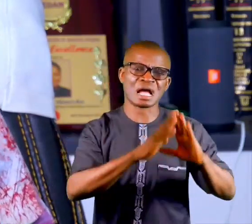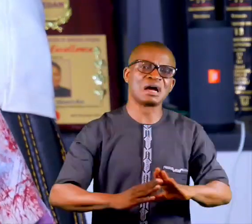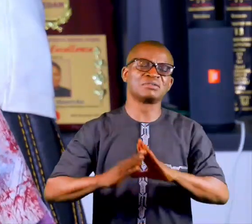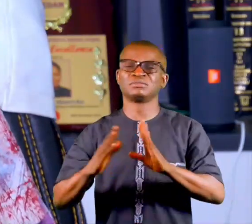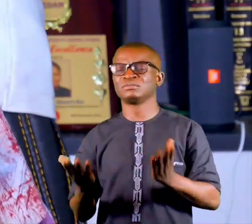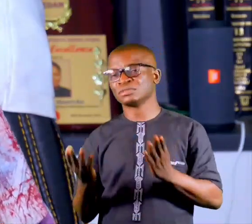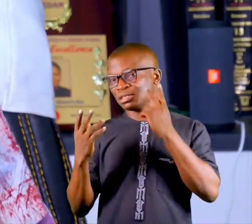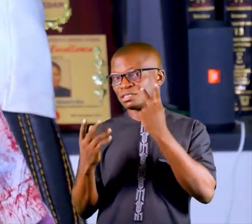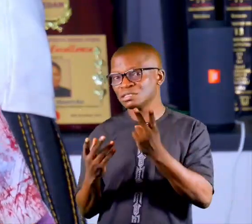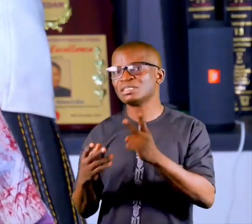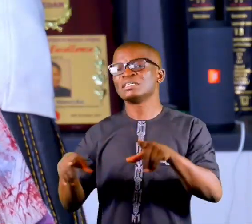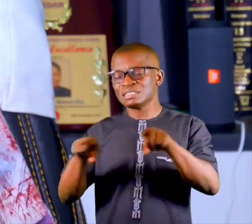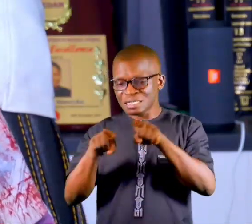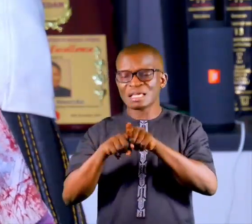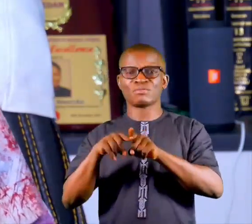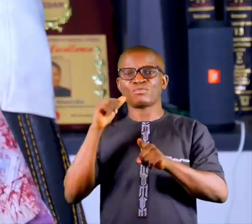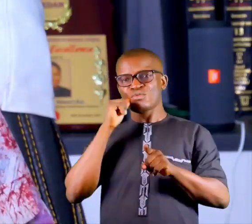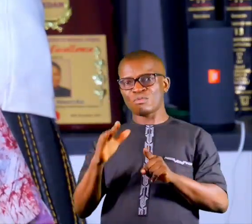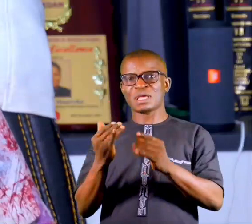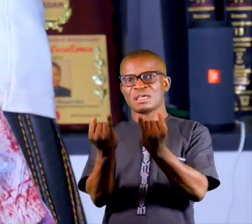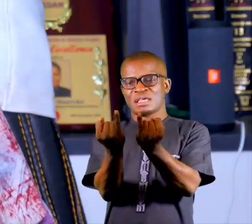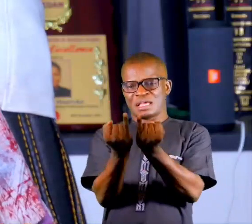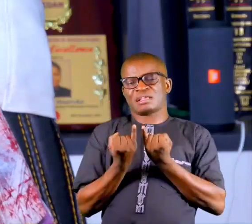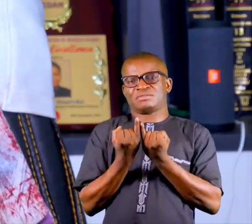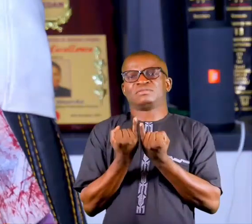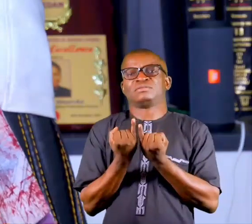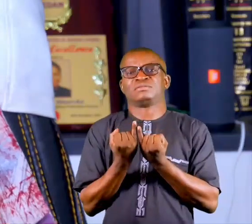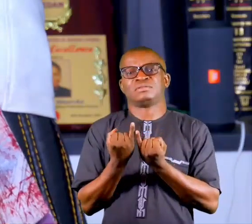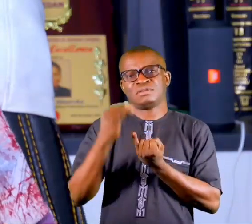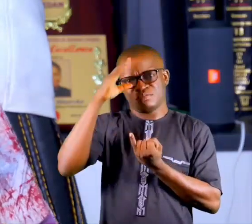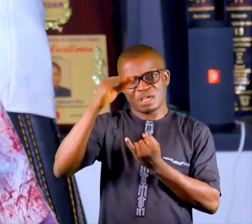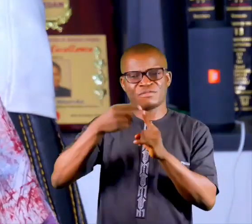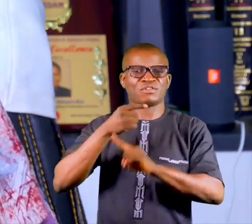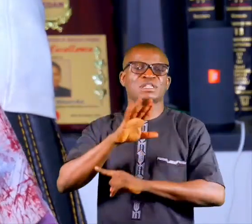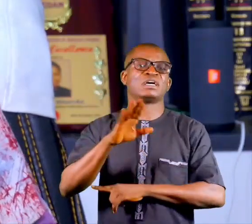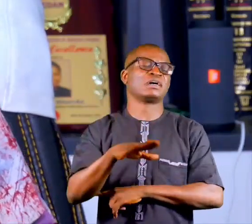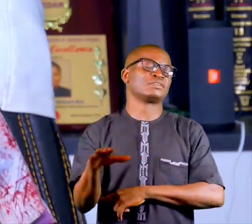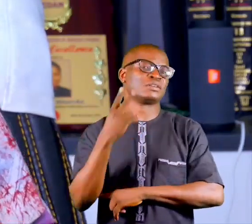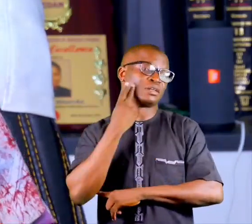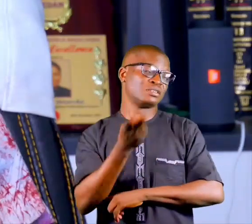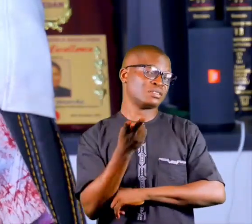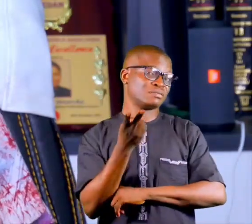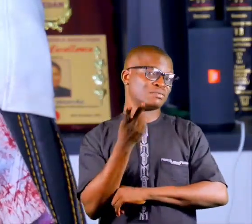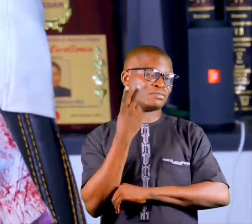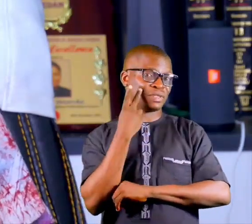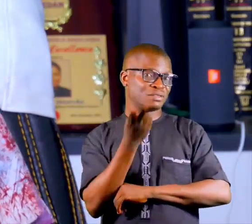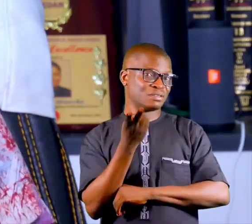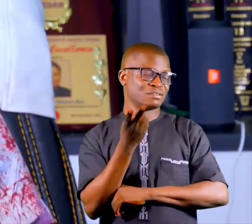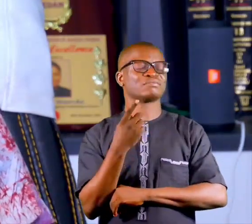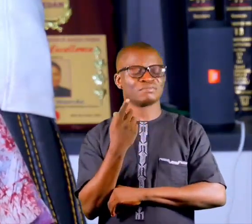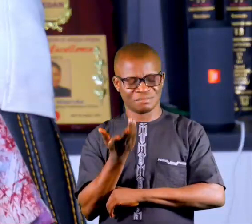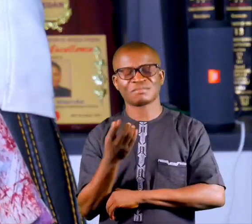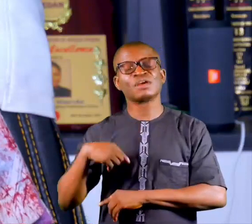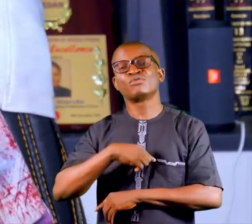cases of women also isolating men from their children. So we know